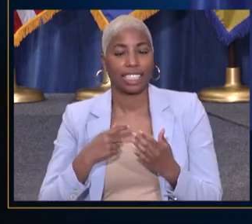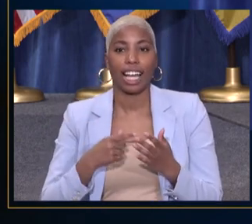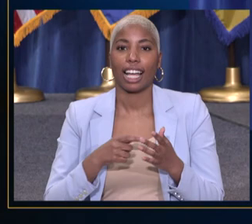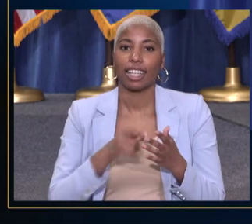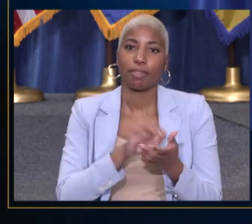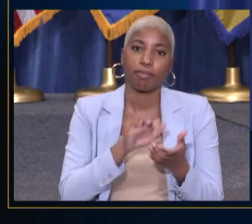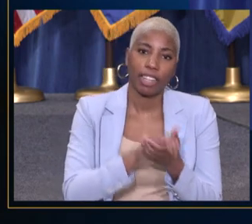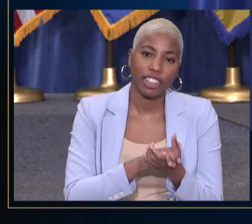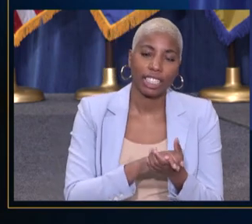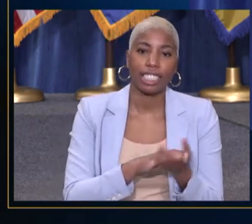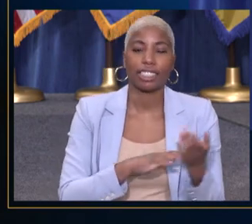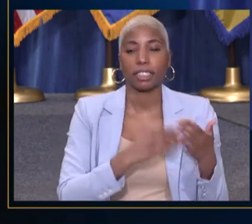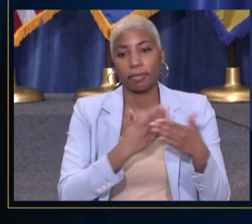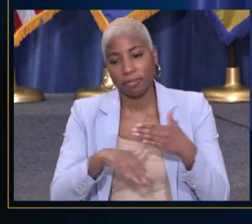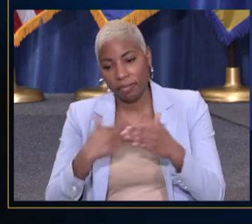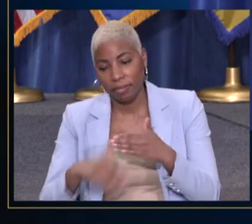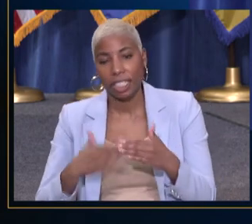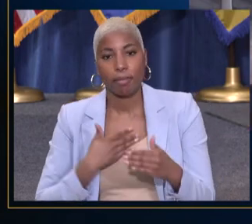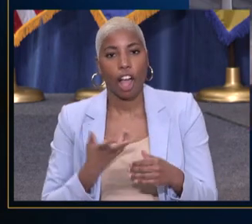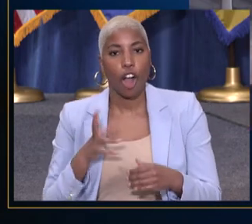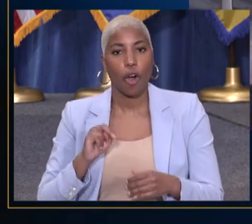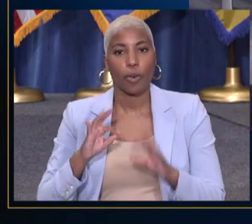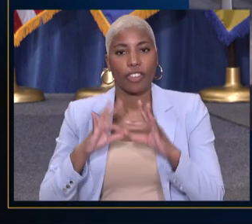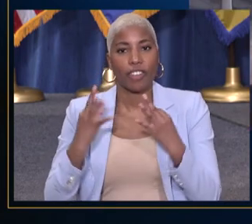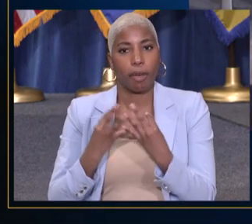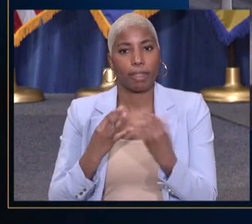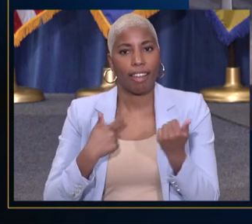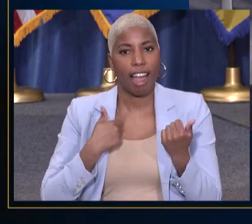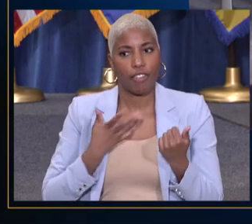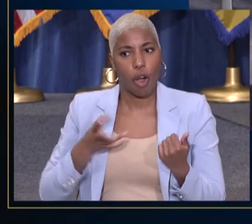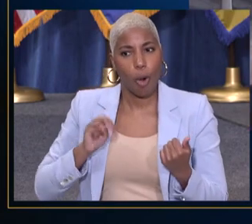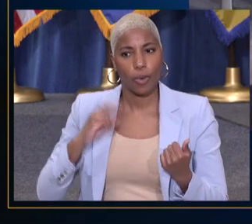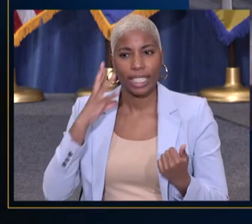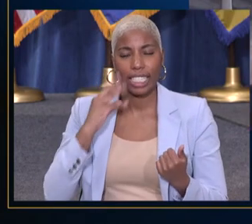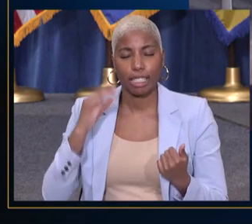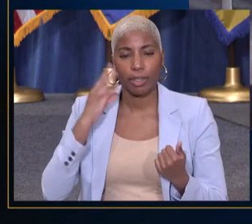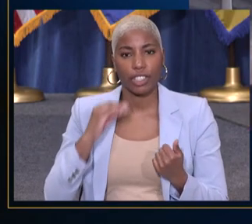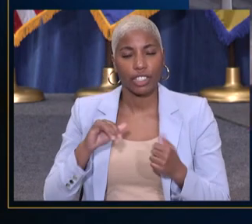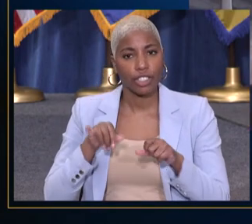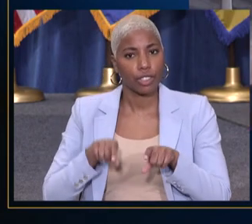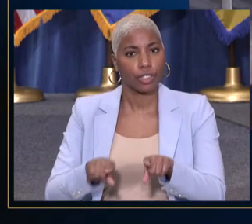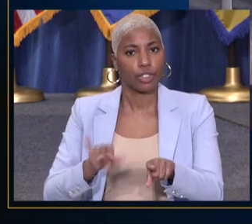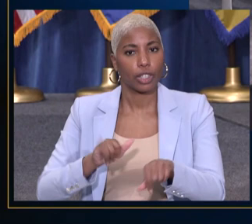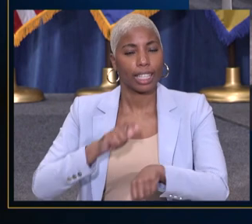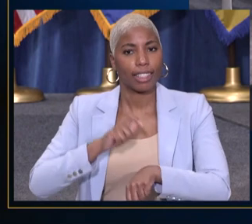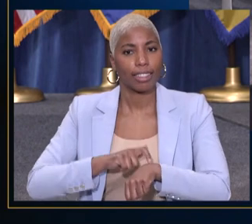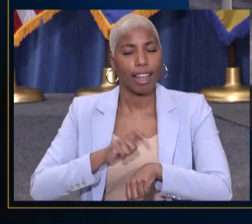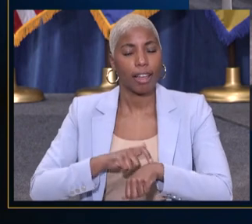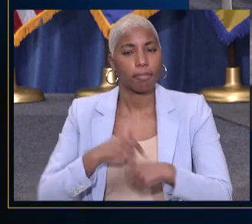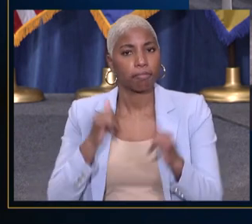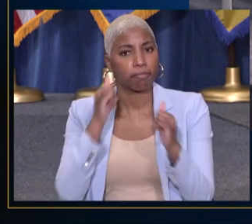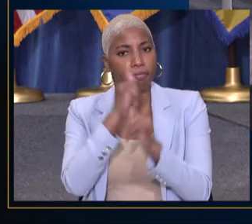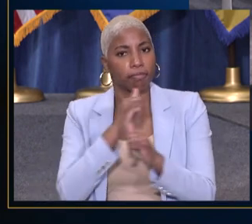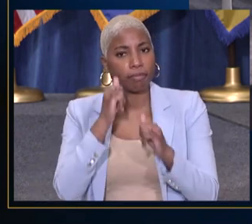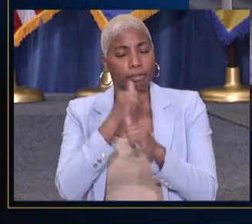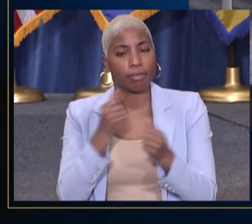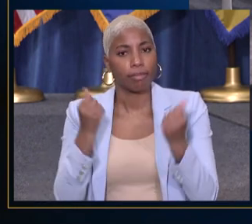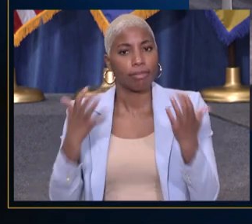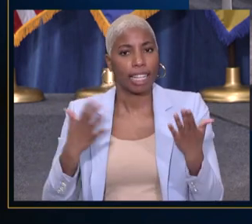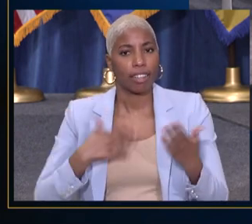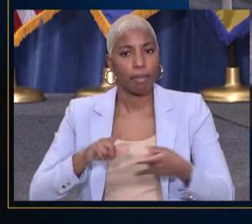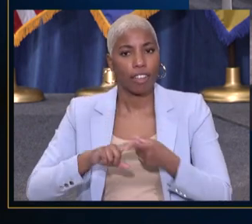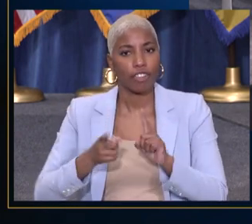married, started having my own family, I had my own experience. And it was really sobering around that time as many of my